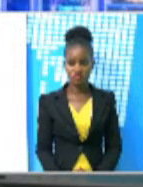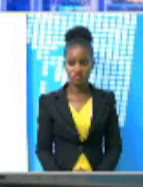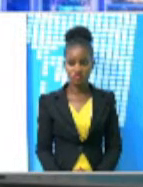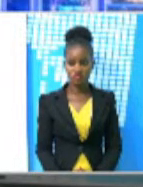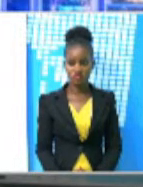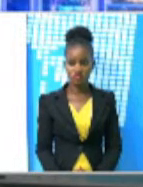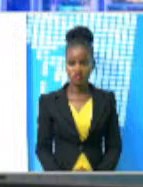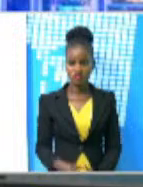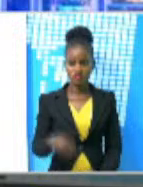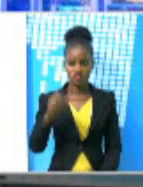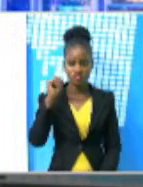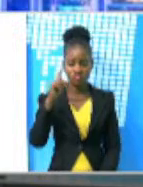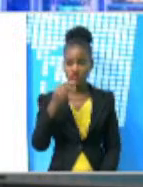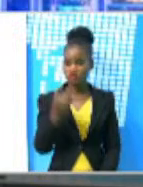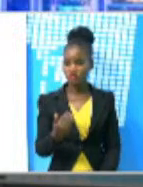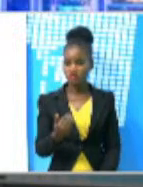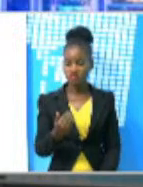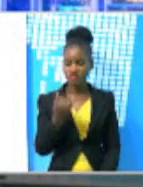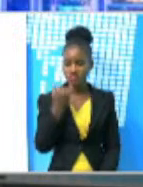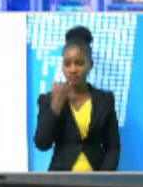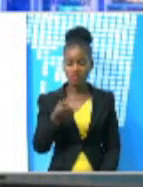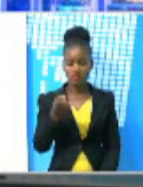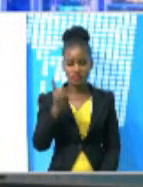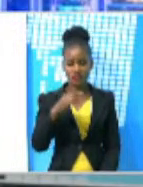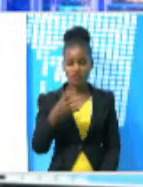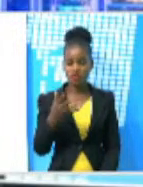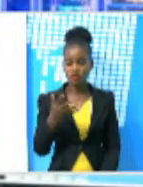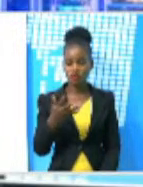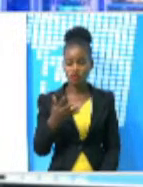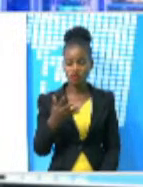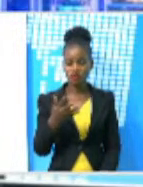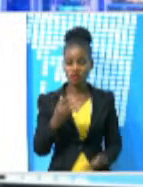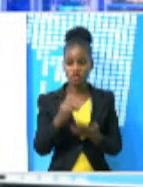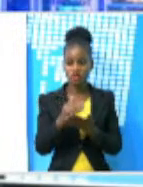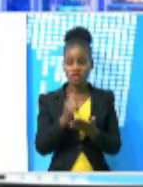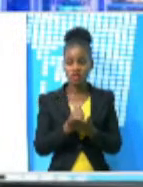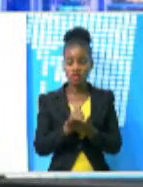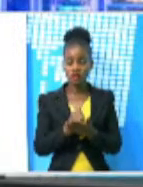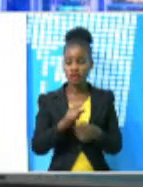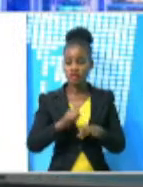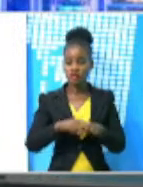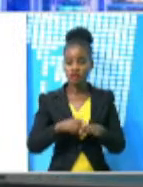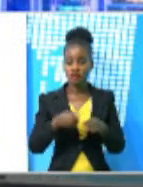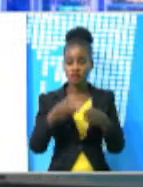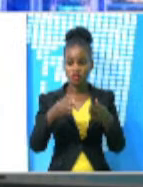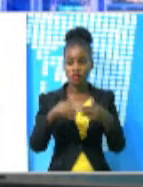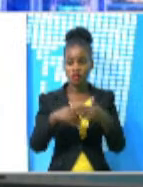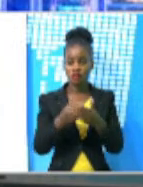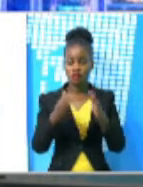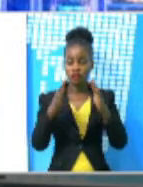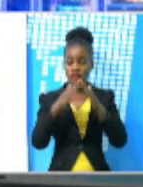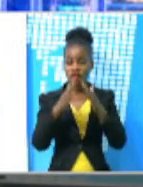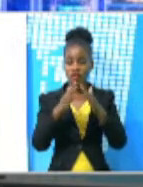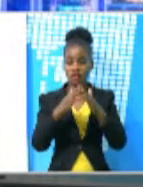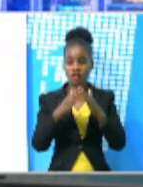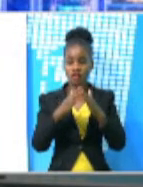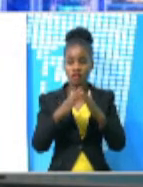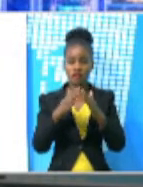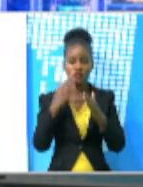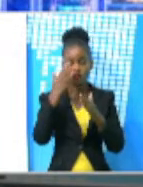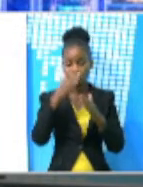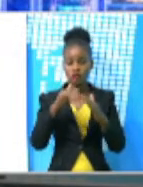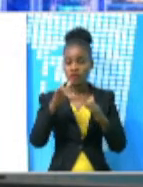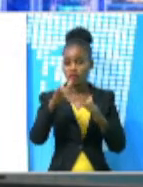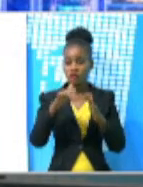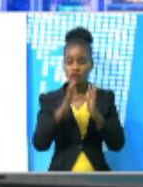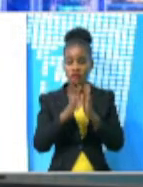Okay, so currently I'm in Hoima City, quite a city actually, because every time I get here there is a new hotel. I guess it's the oil city, like they